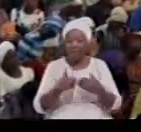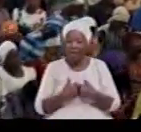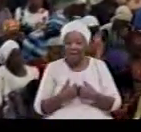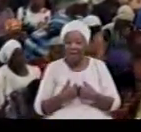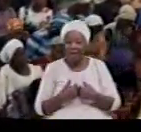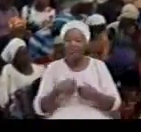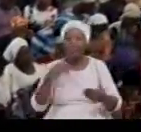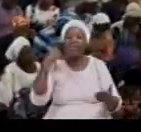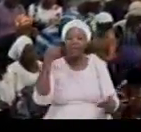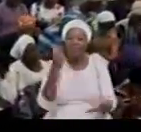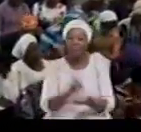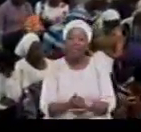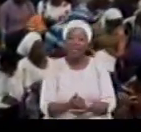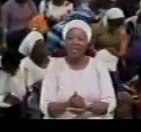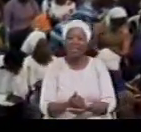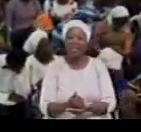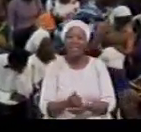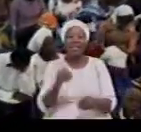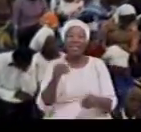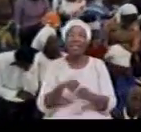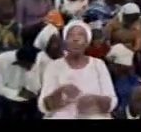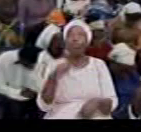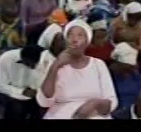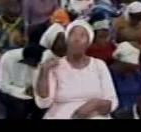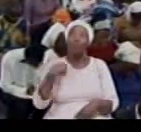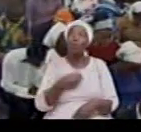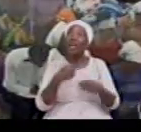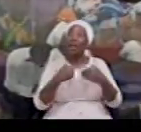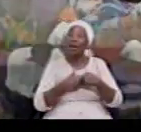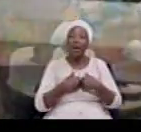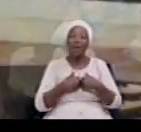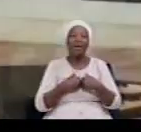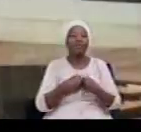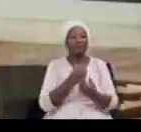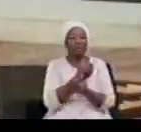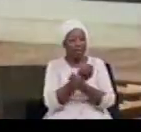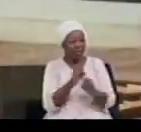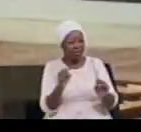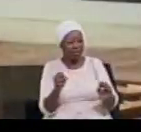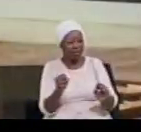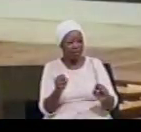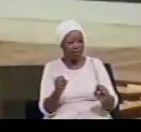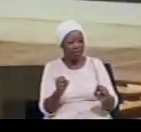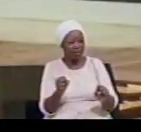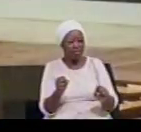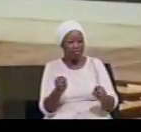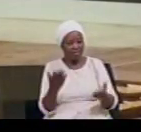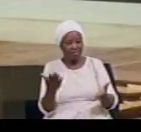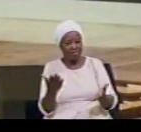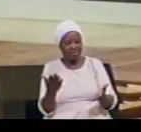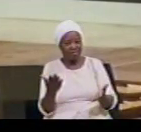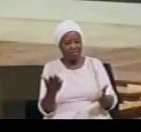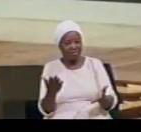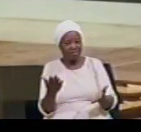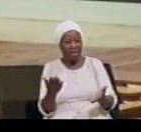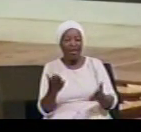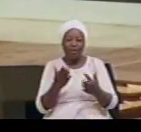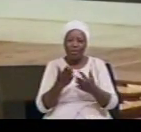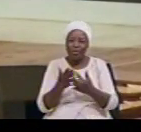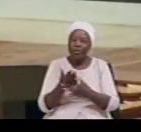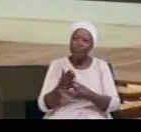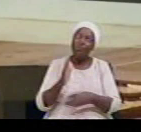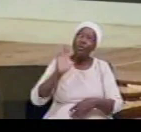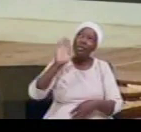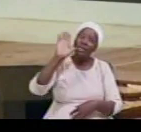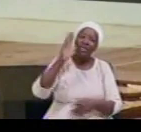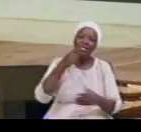amen. In whom we have redemption. Tell me now. Through his